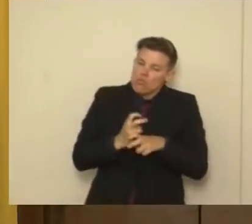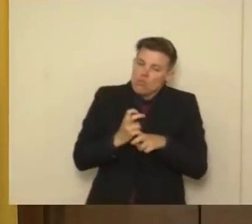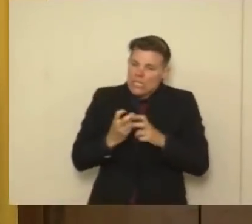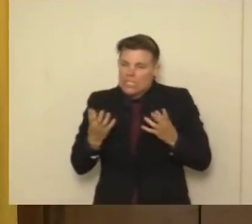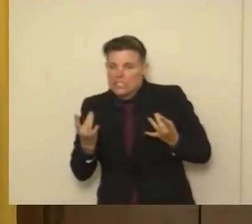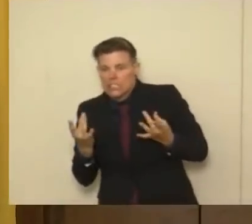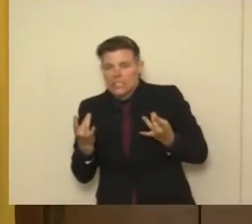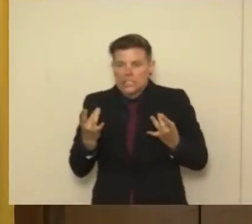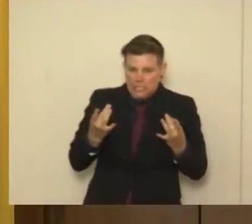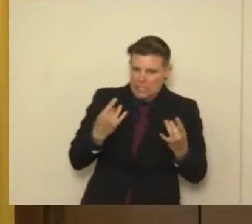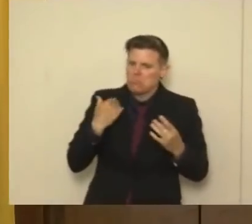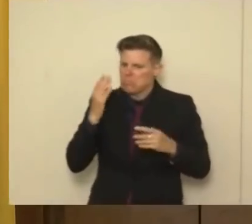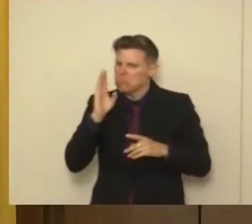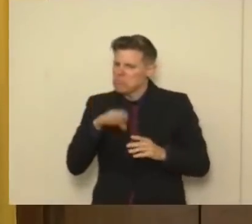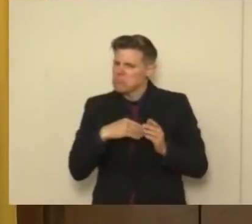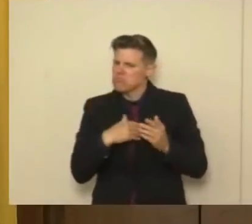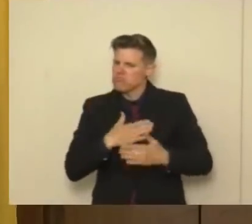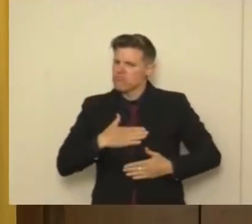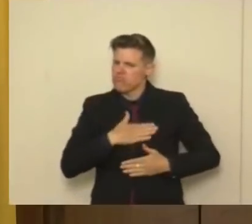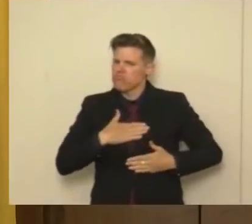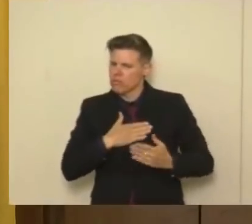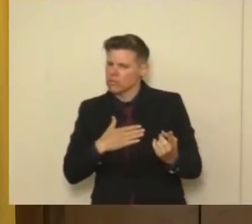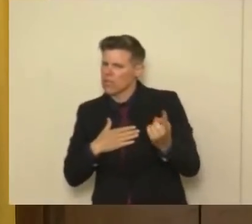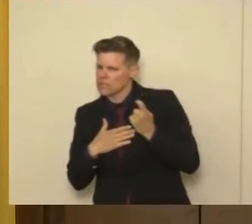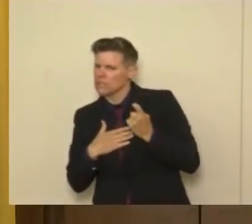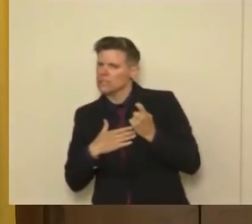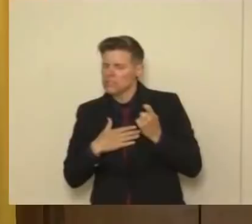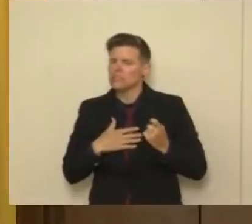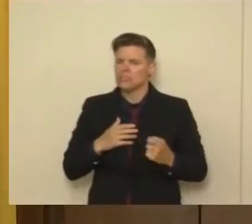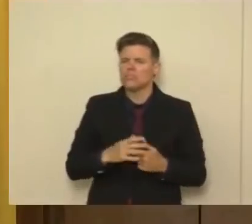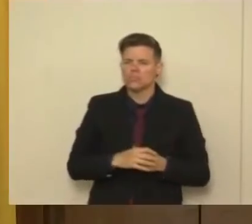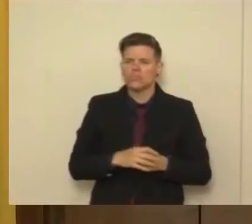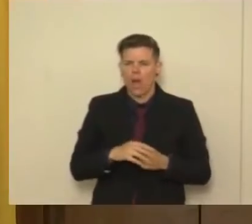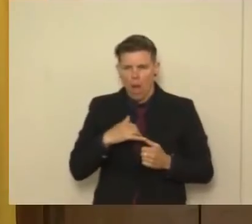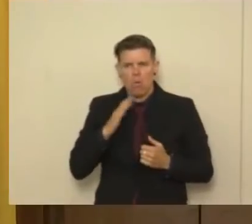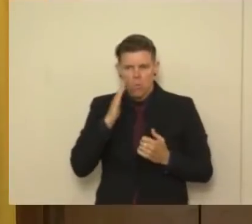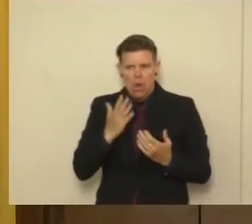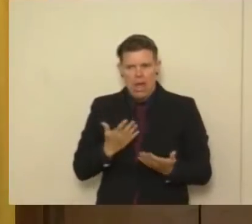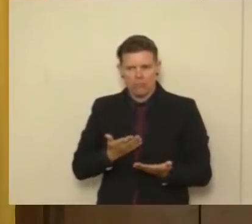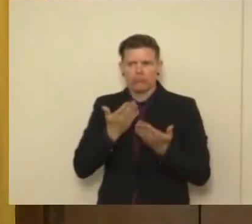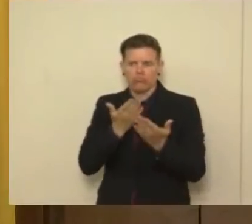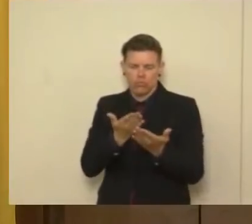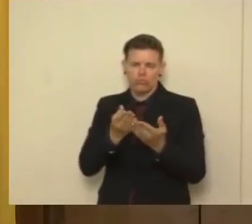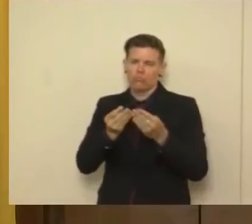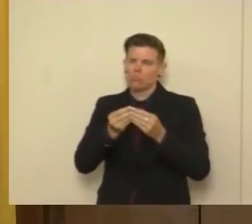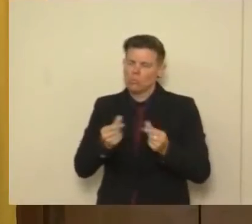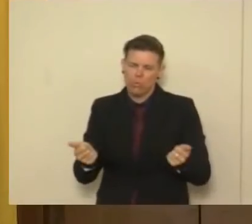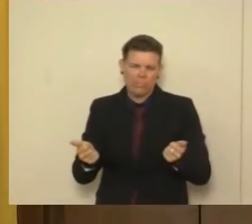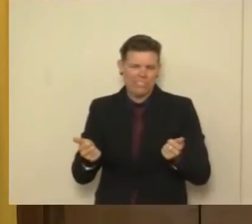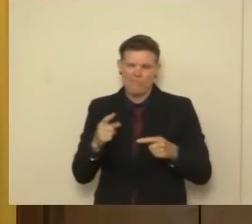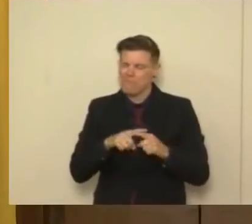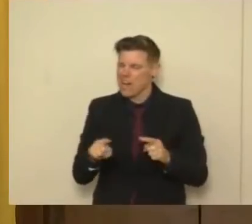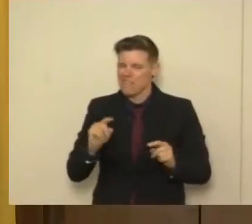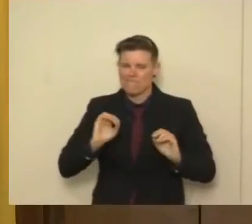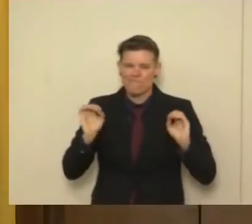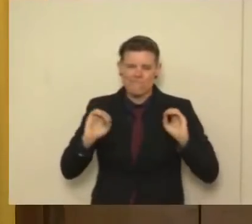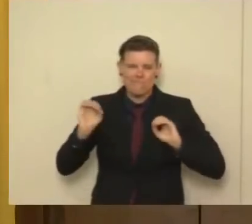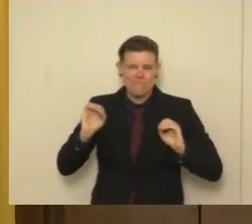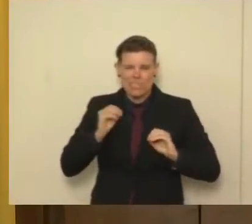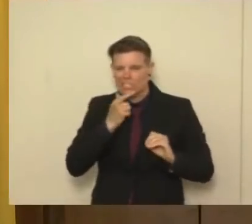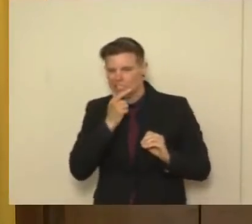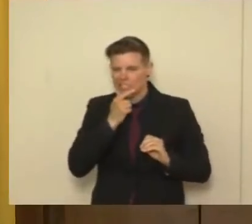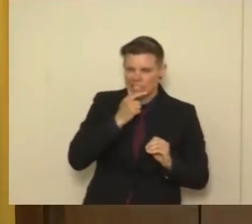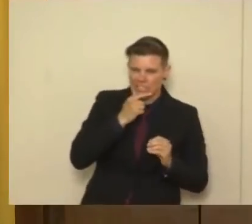If we had an easy answer, we would provide an easy solution. I think the decisions that we've made for